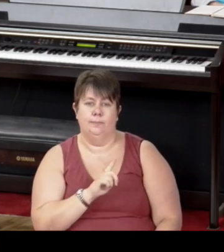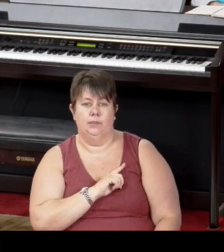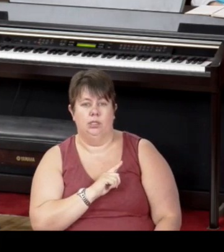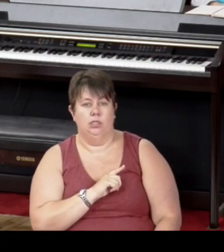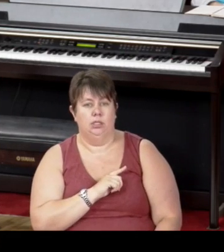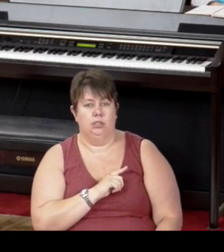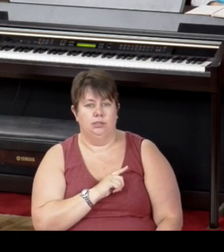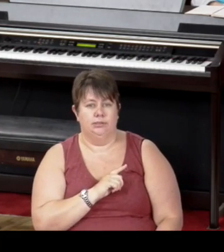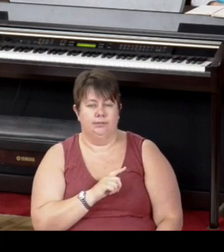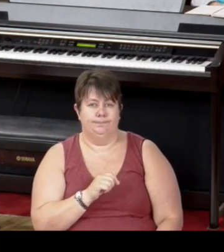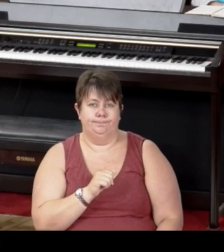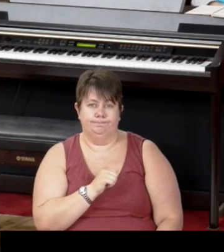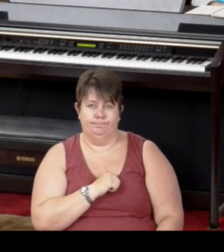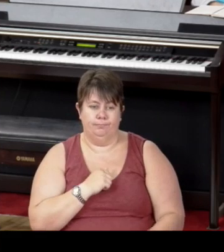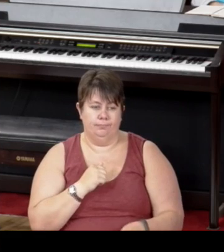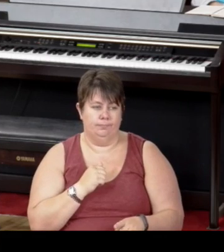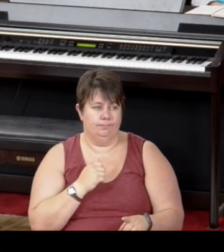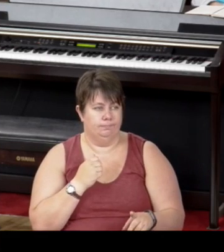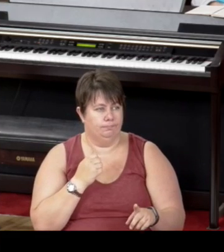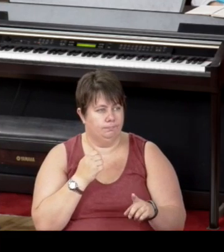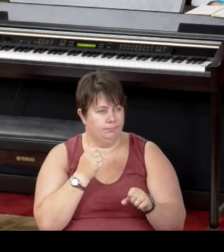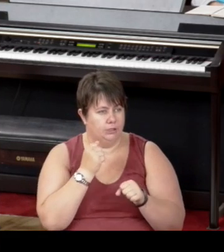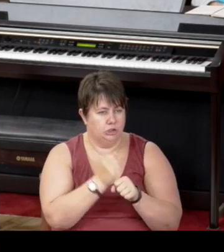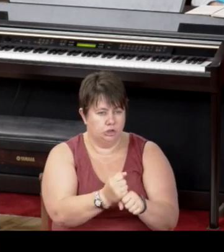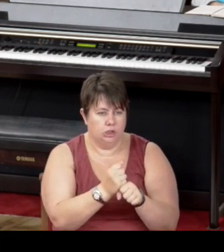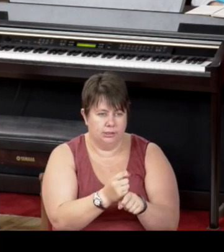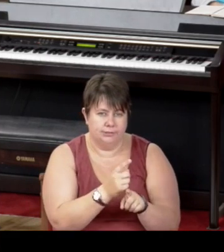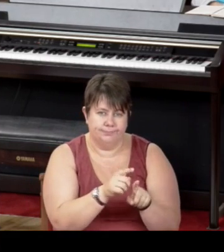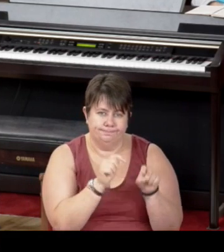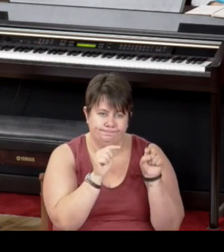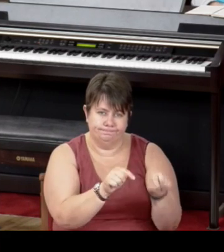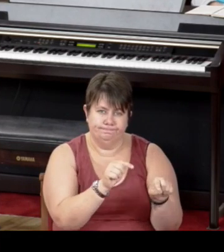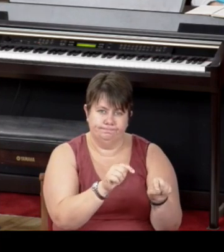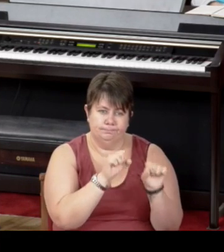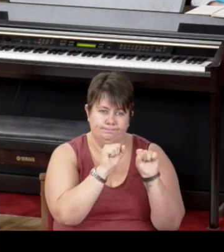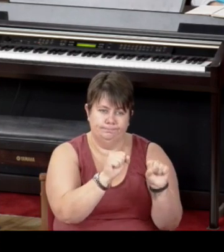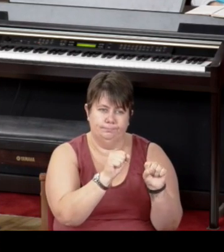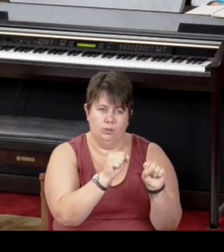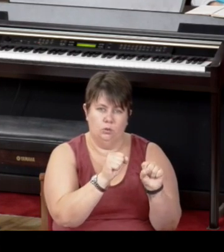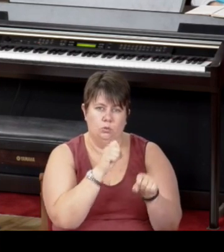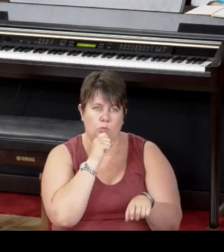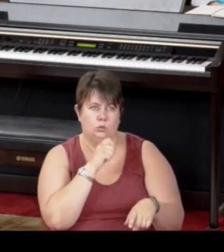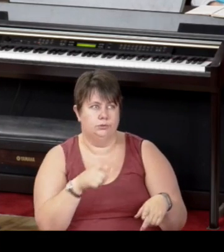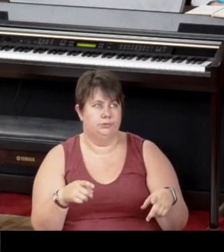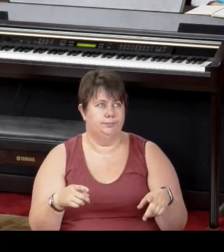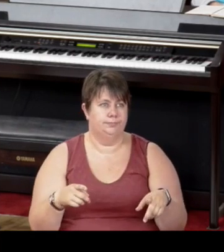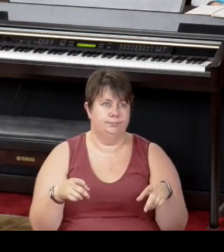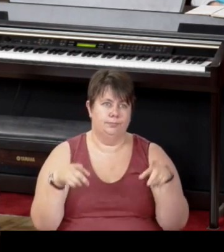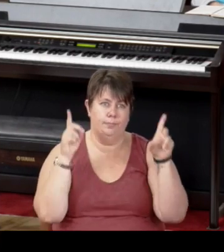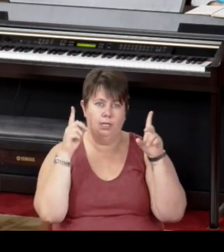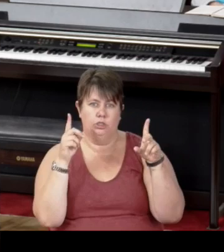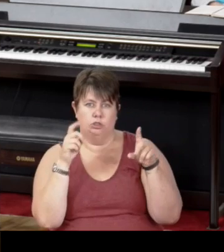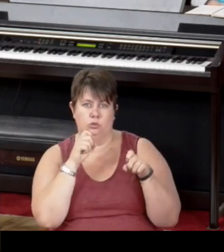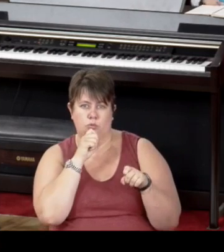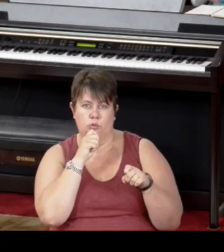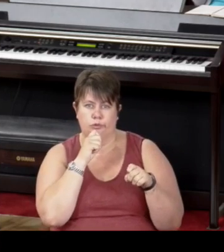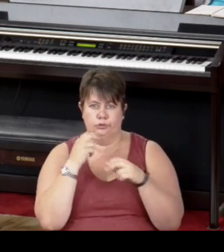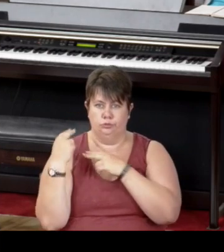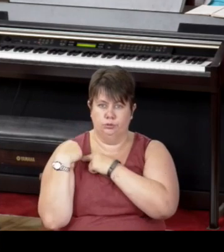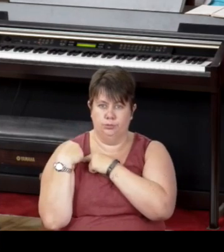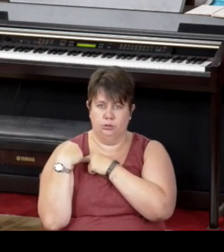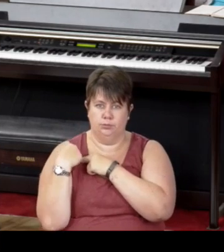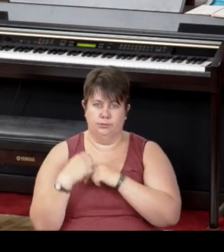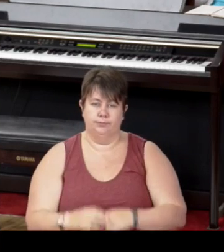challenges both the temples but also the civil authorities. In Rome, Caesar was known as the